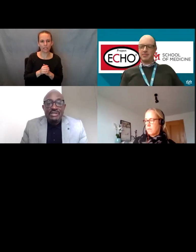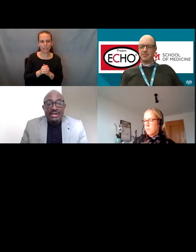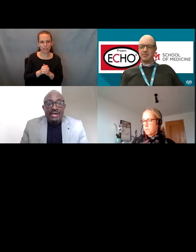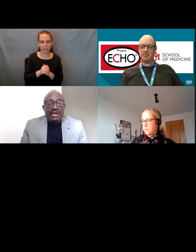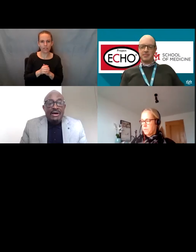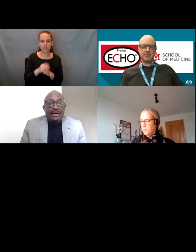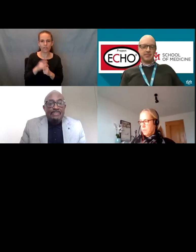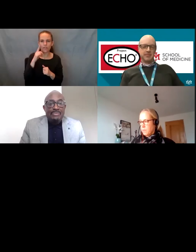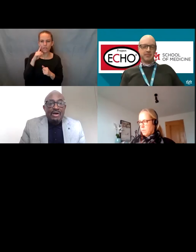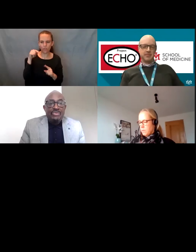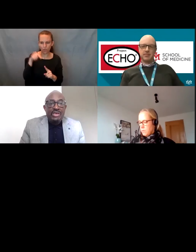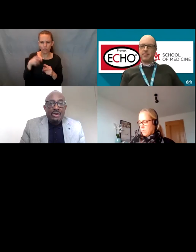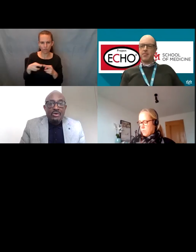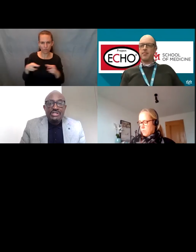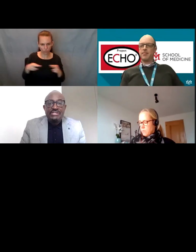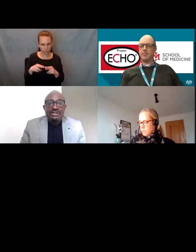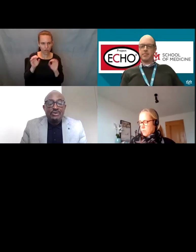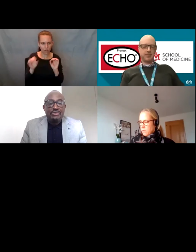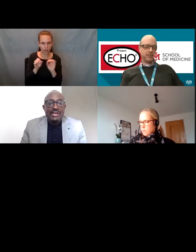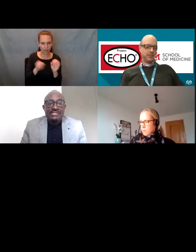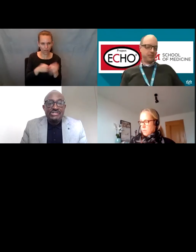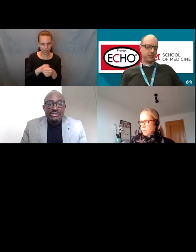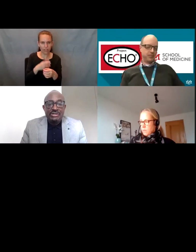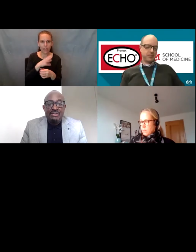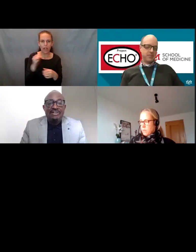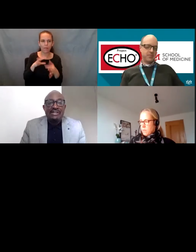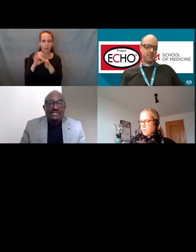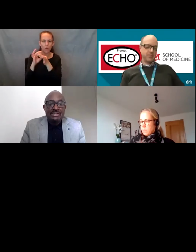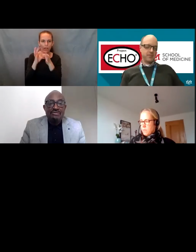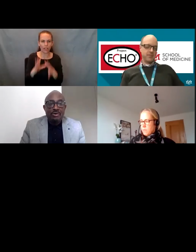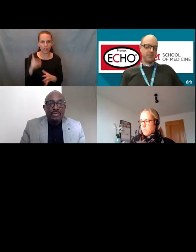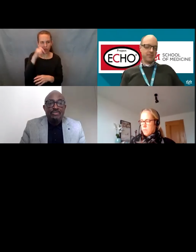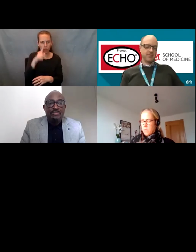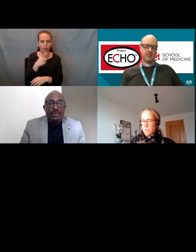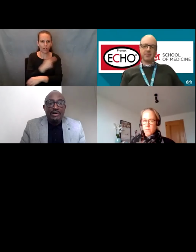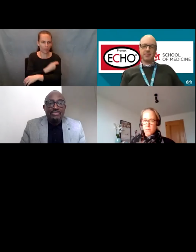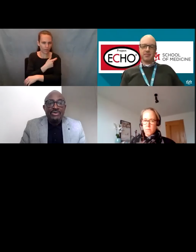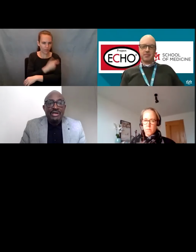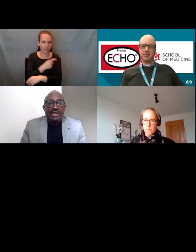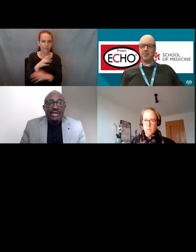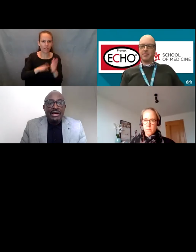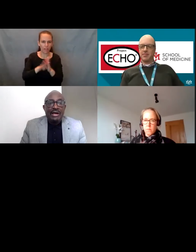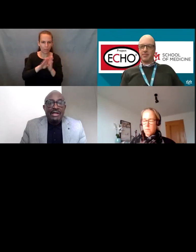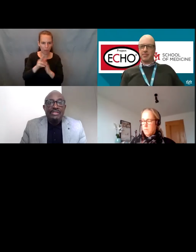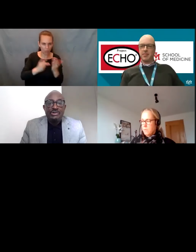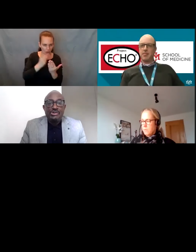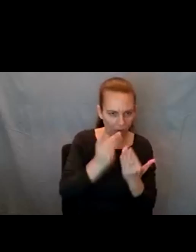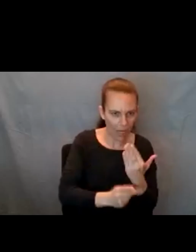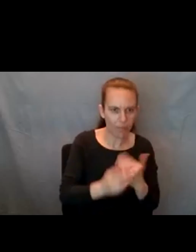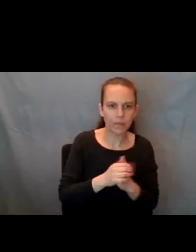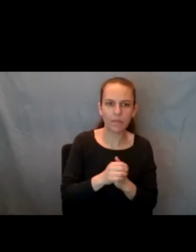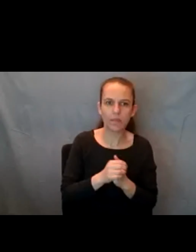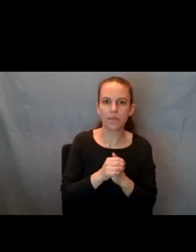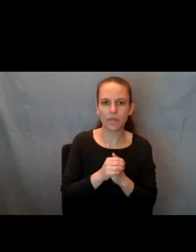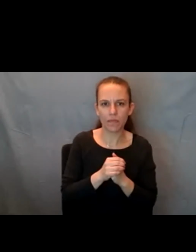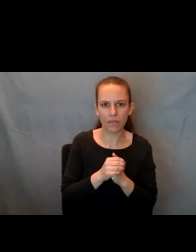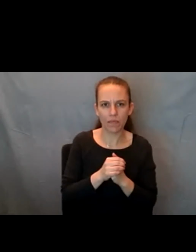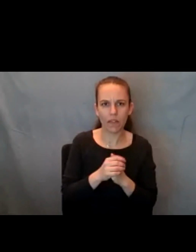Office. I'm the coordinator for immunization and vaccine development program at the regional